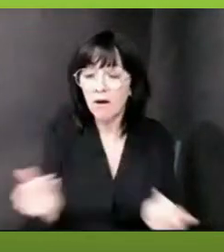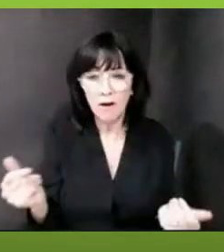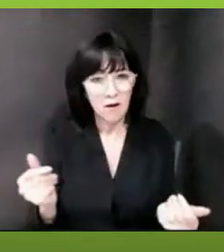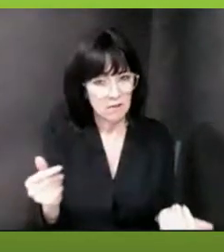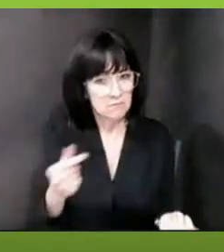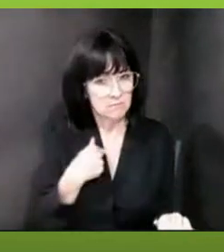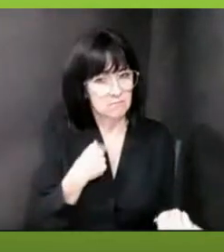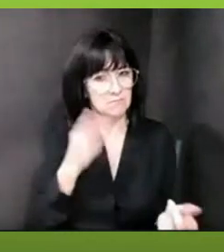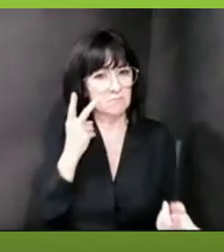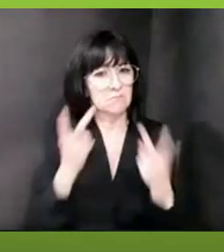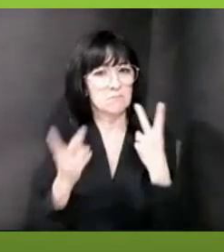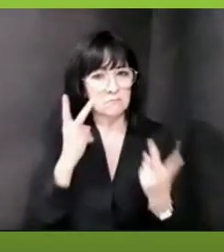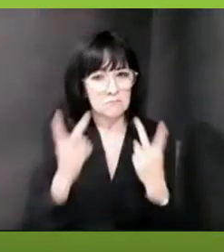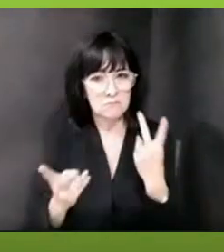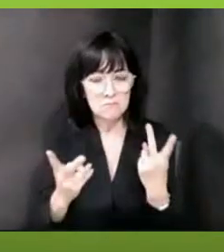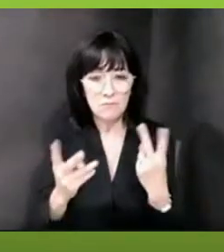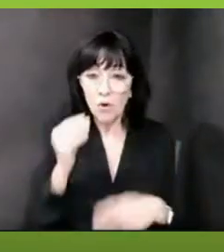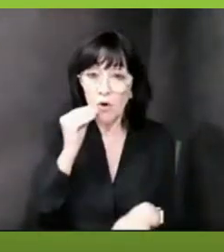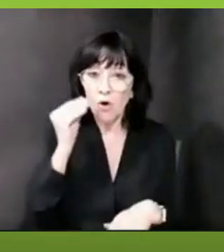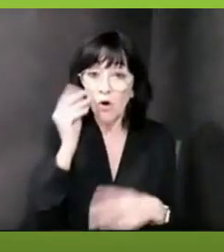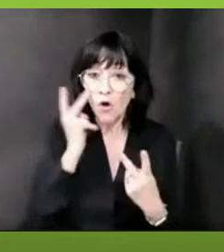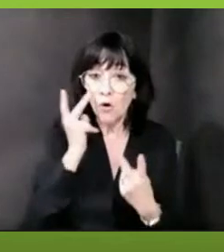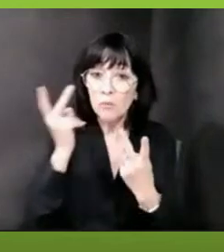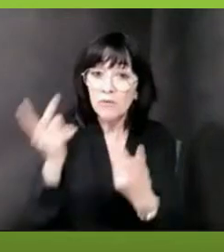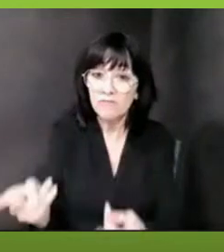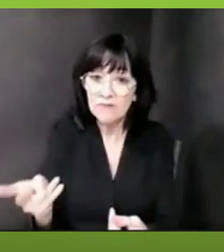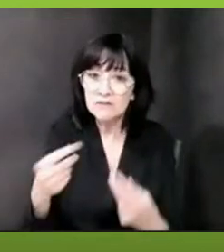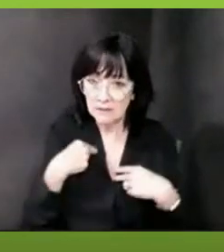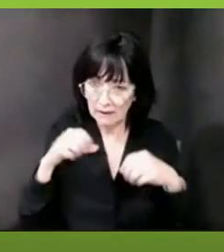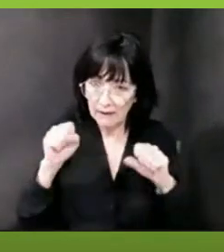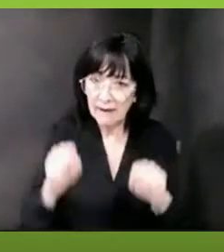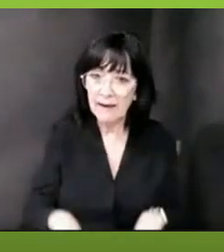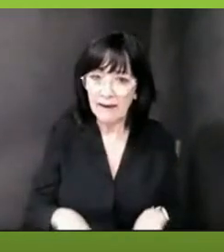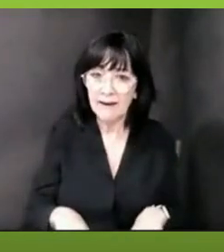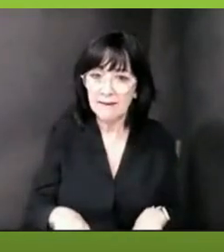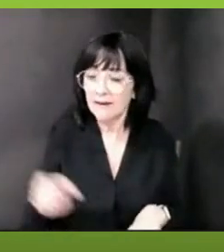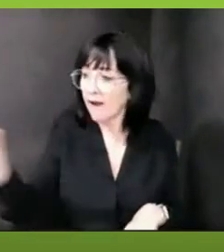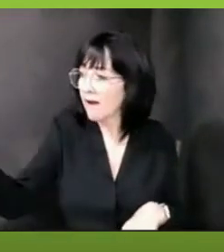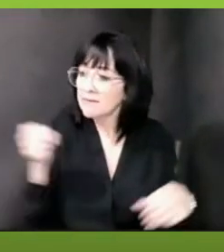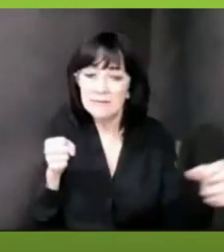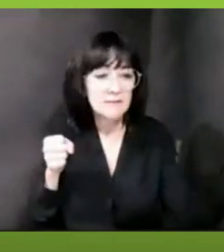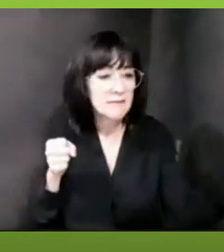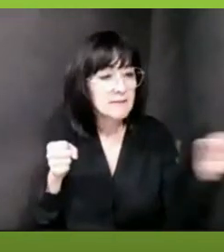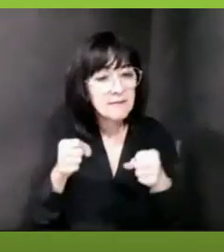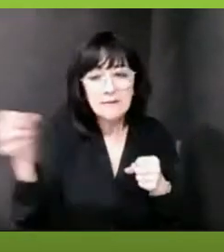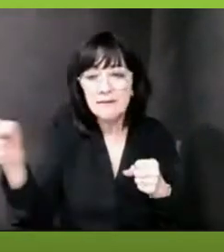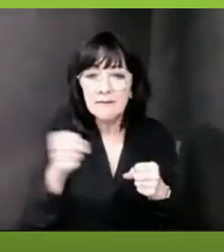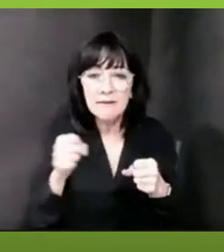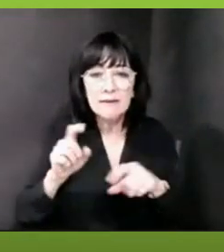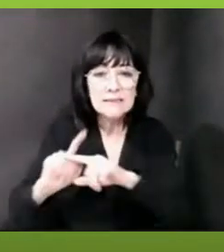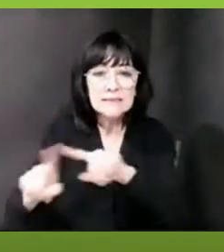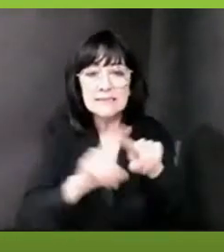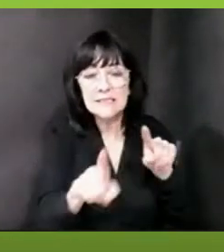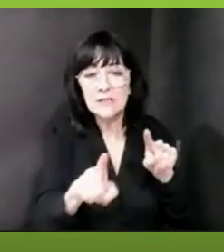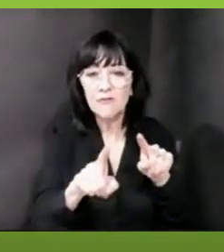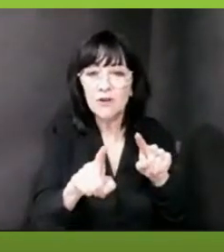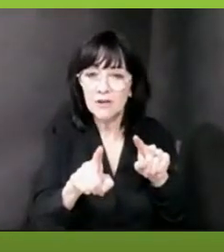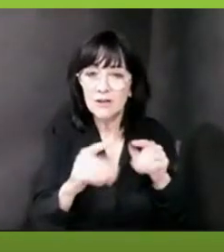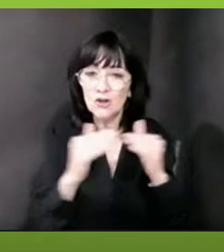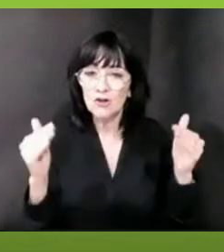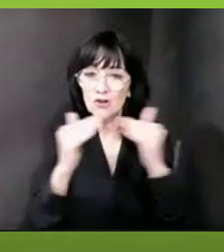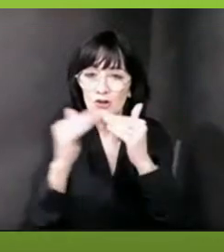learned and what I have found is that I can actually pull kids from different grades and do group counseling with them, because in school, it's hard for me